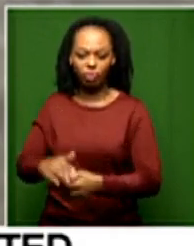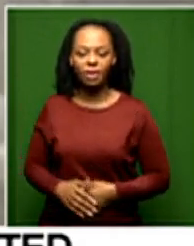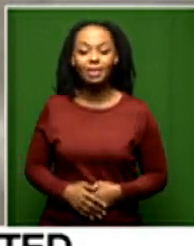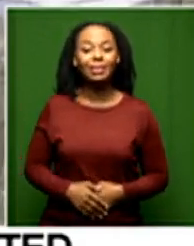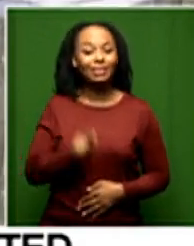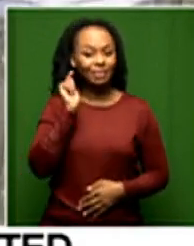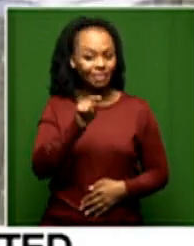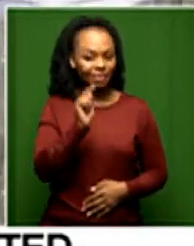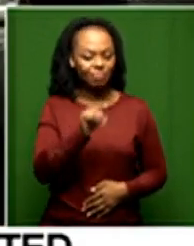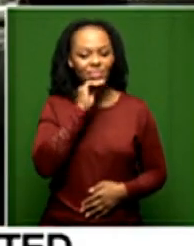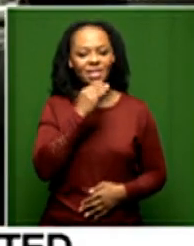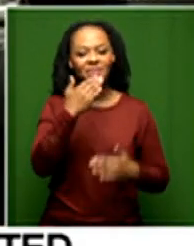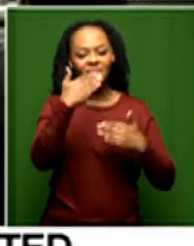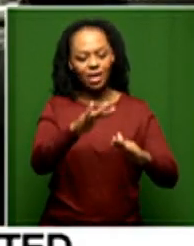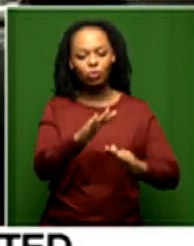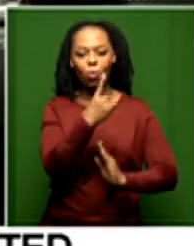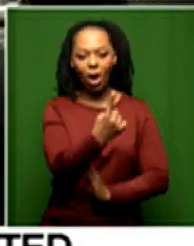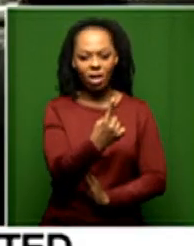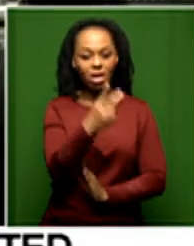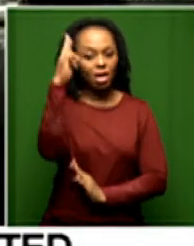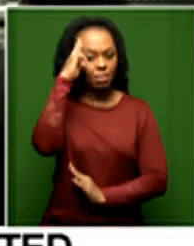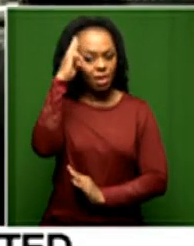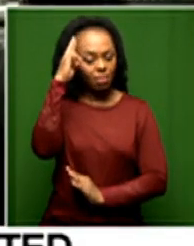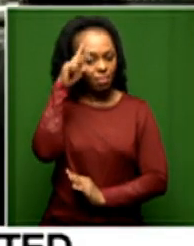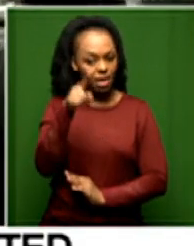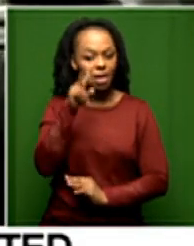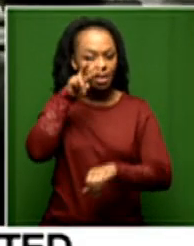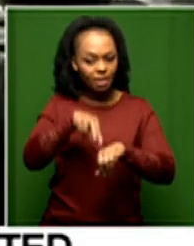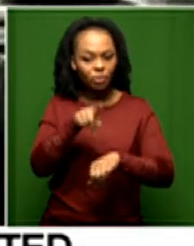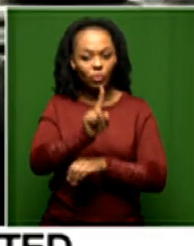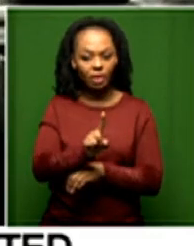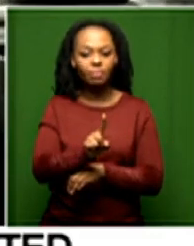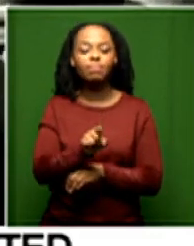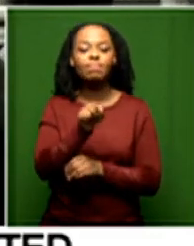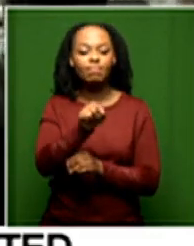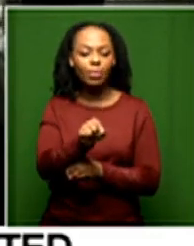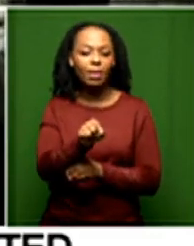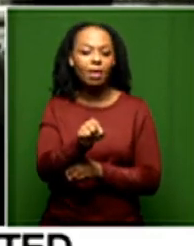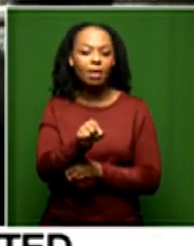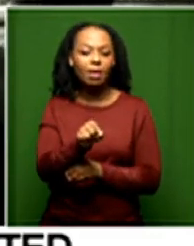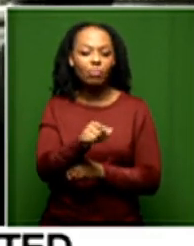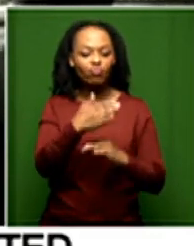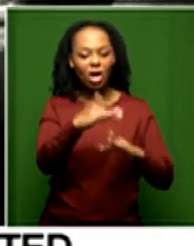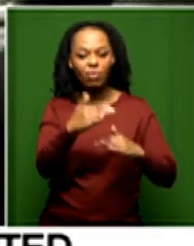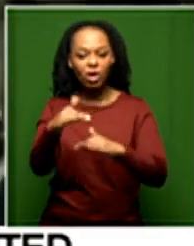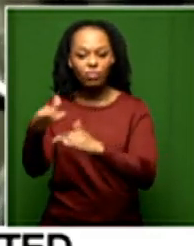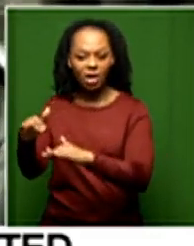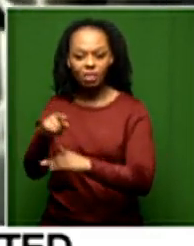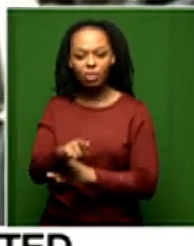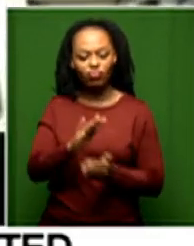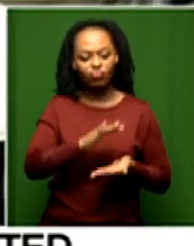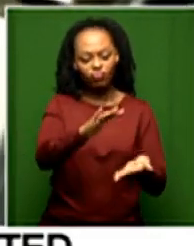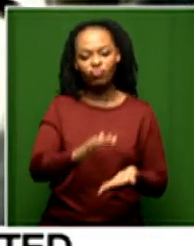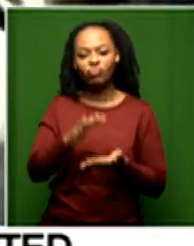phase one of this. You remember that we're still going to. This is going to be distributed to the